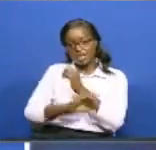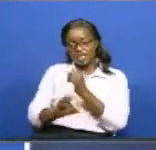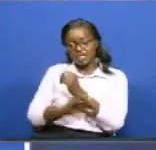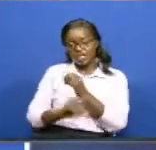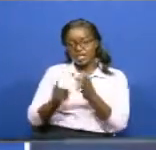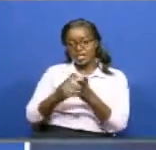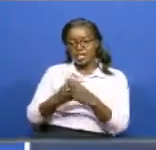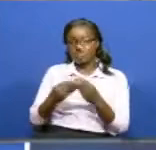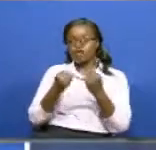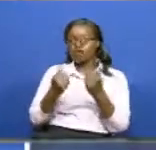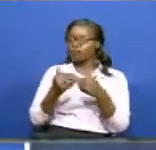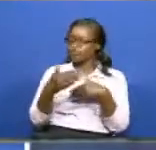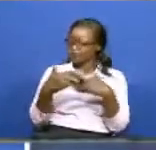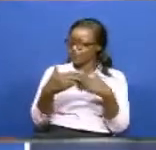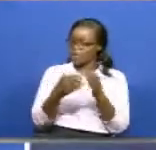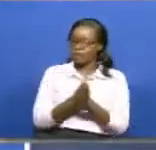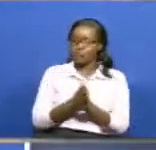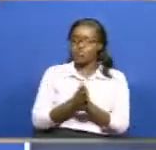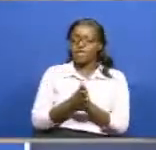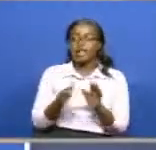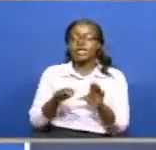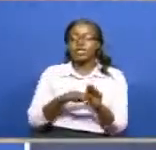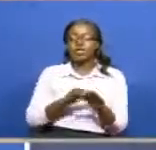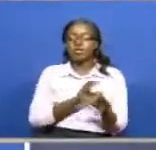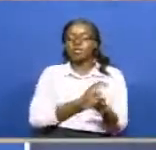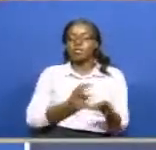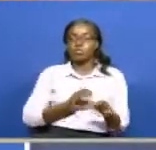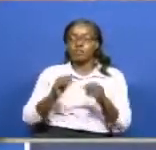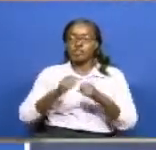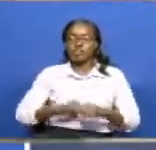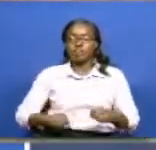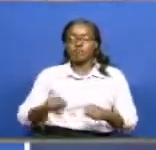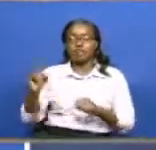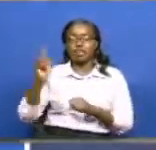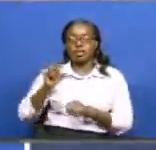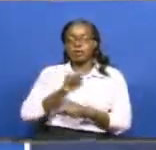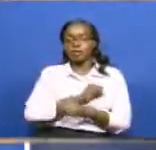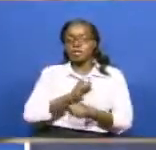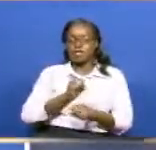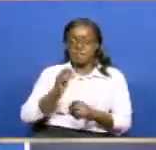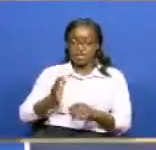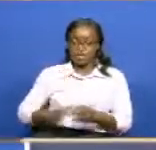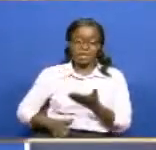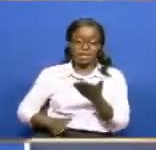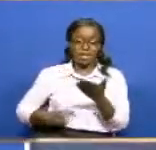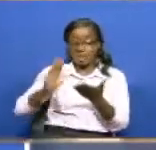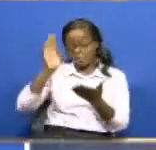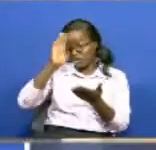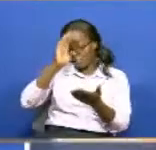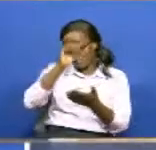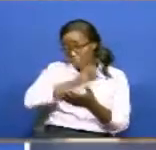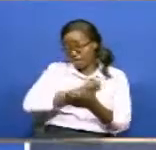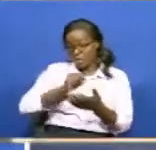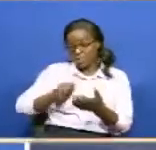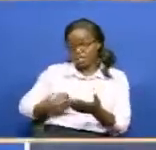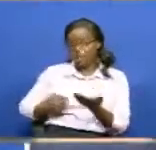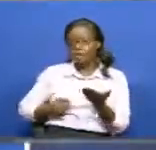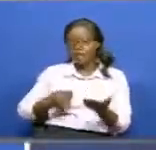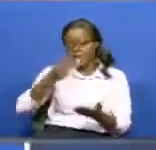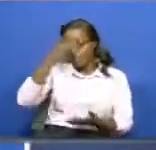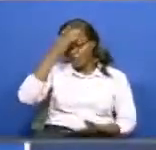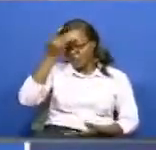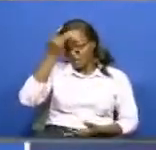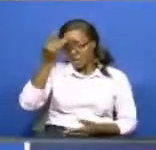is nigh. Members of the committee, co-chaired by Nairobi Senator Johnson Sakaja and Bungoma Senator Moses Wetangula,